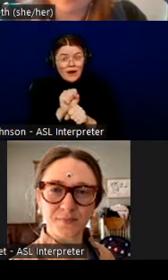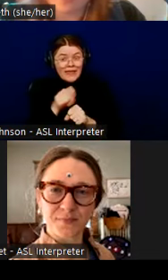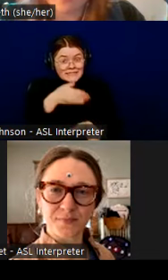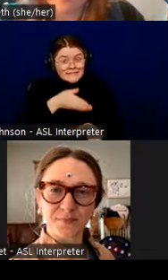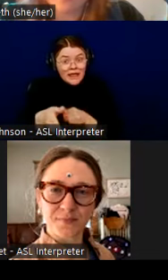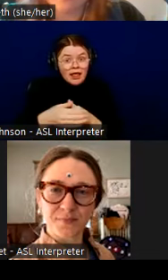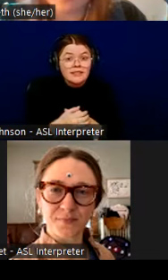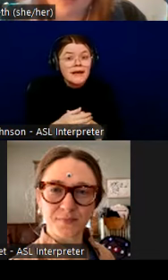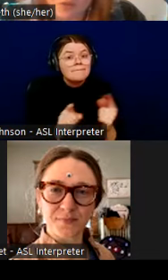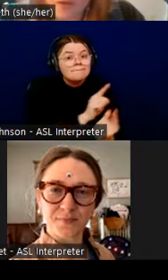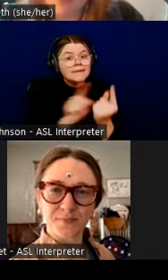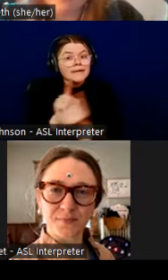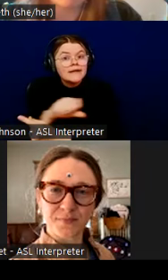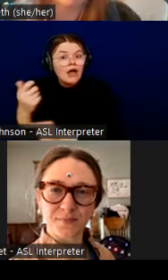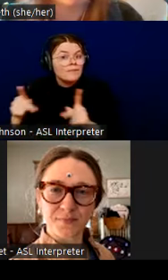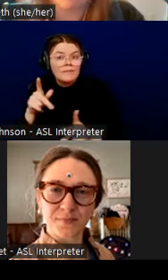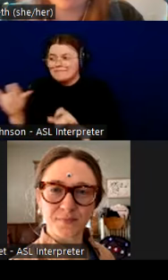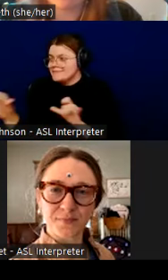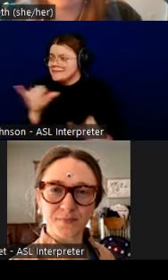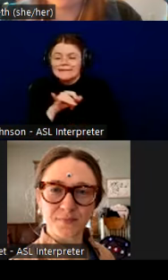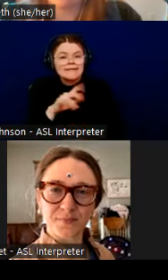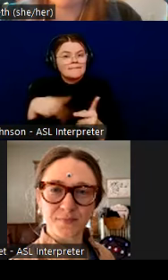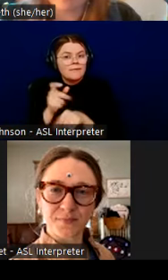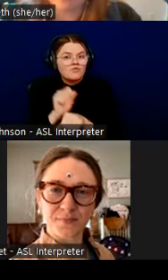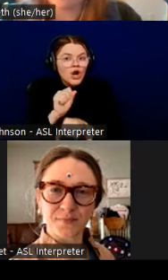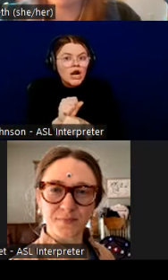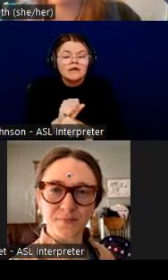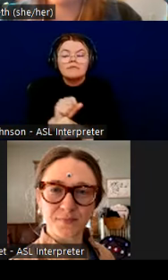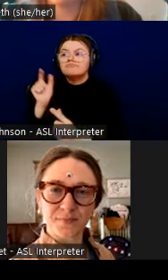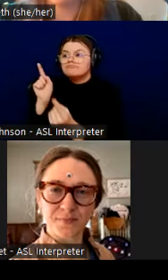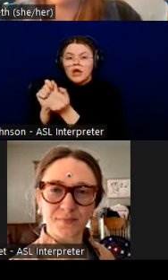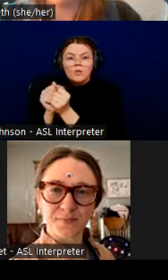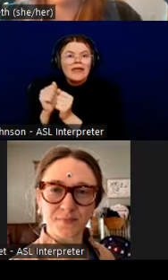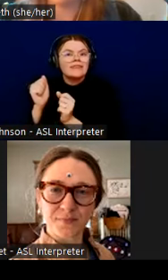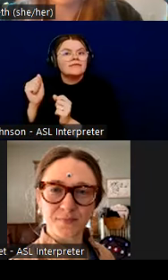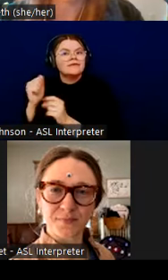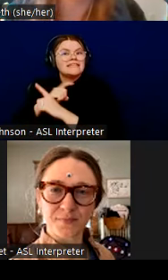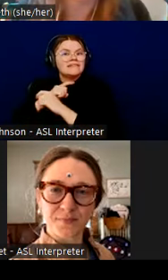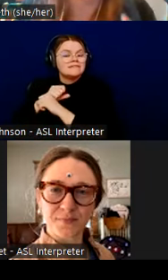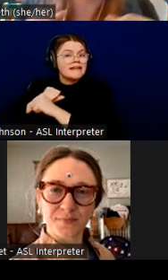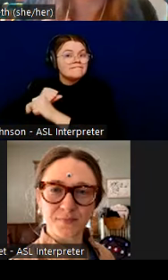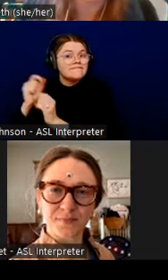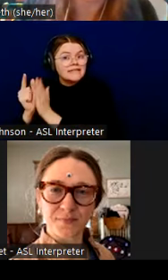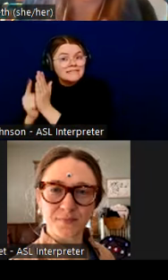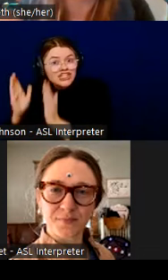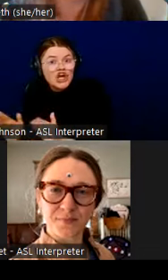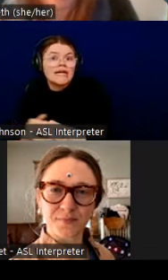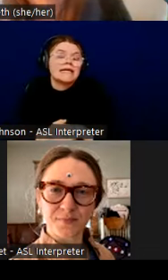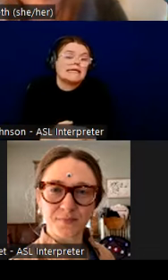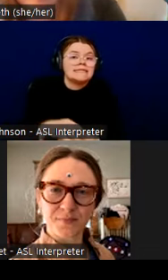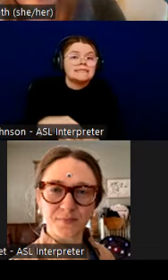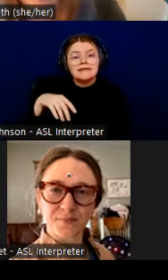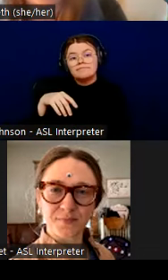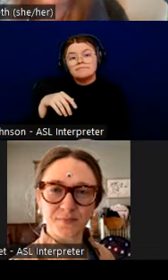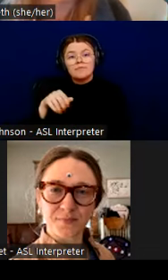who are doing the work and get informed. Meet with defense attorneys and prosecutors. Introduce your court colleagues to